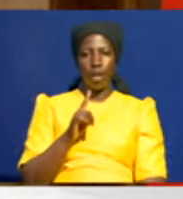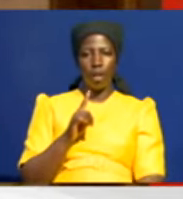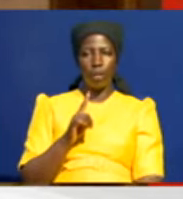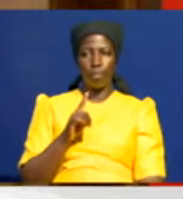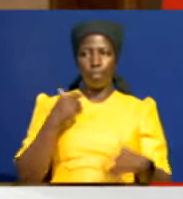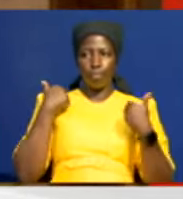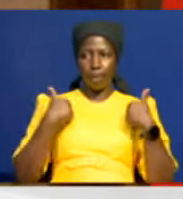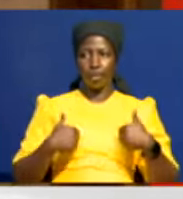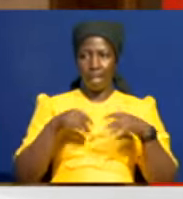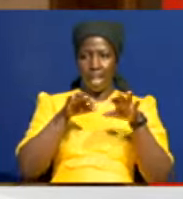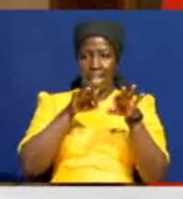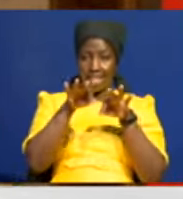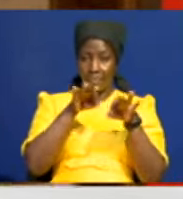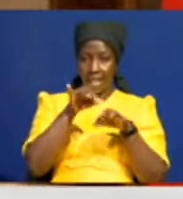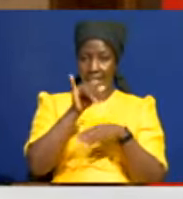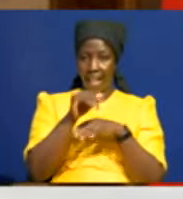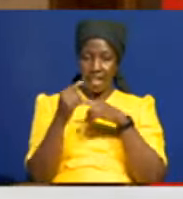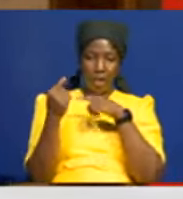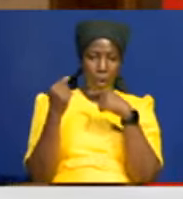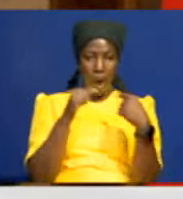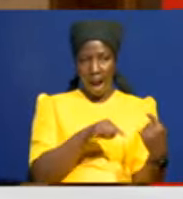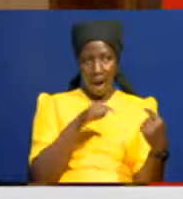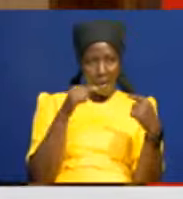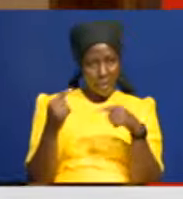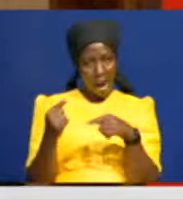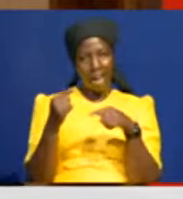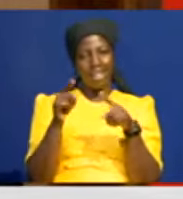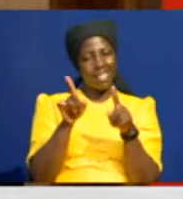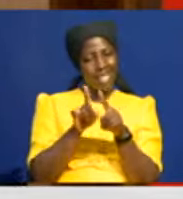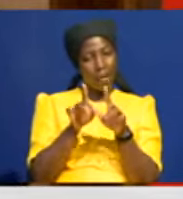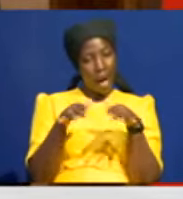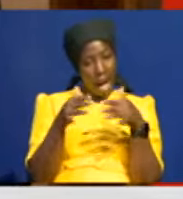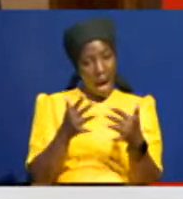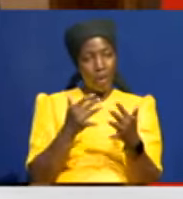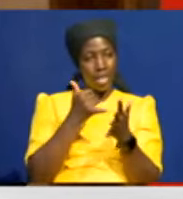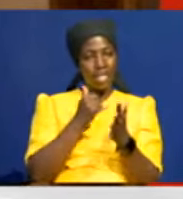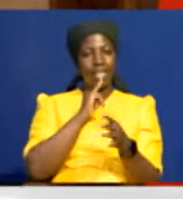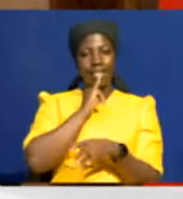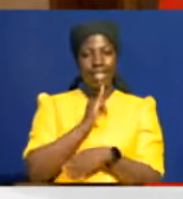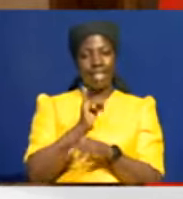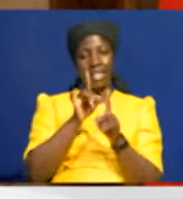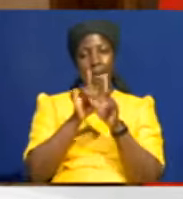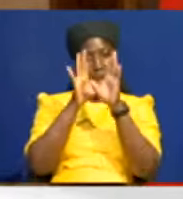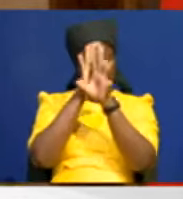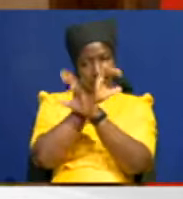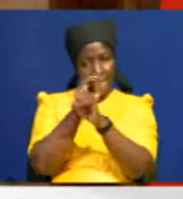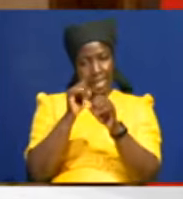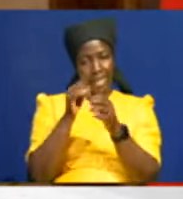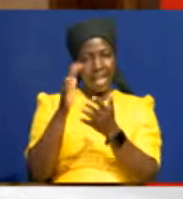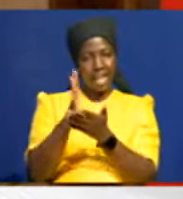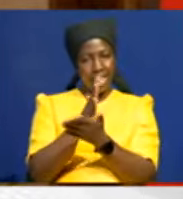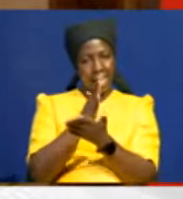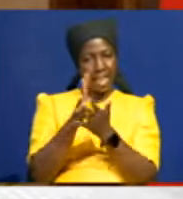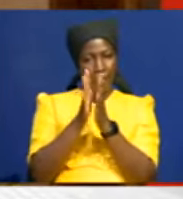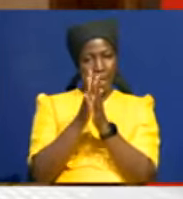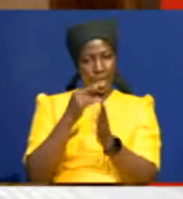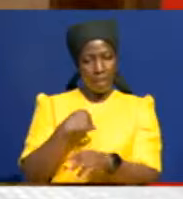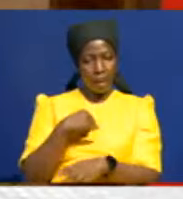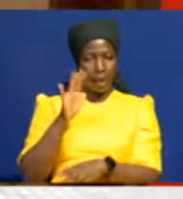I described that war the way it really is, the way it really looks like. Mr. President also shared with me his